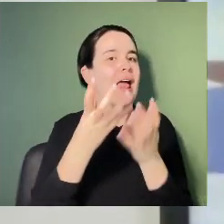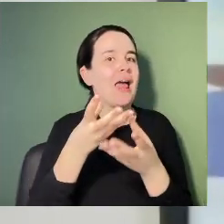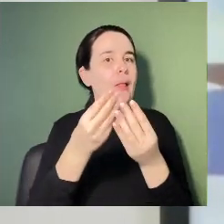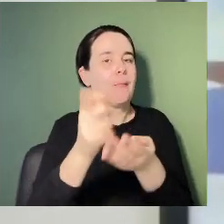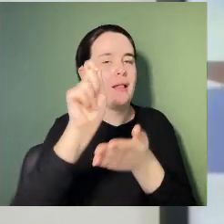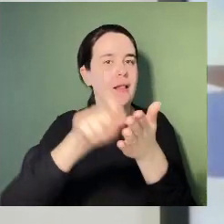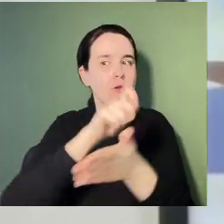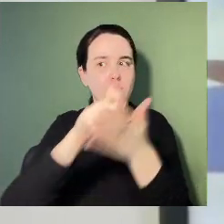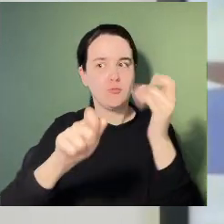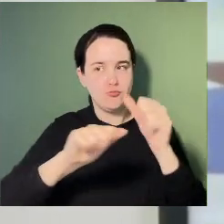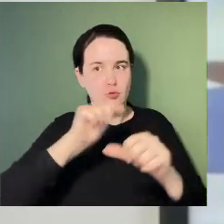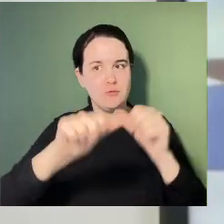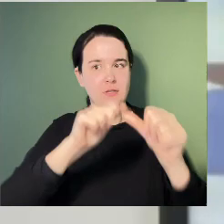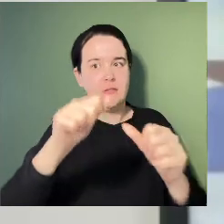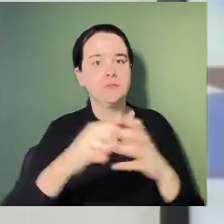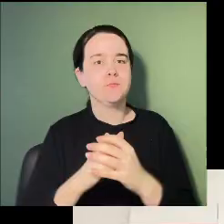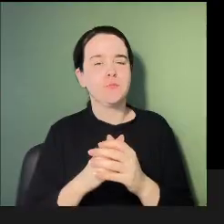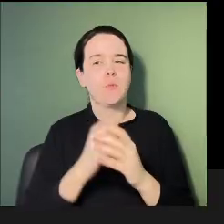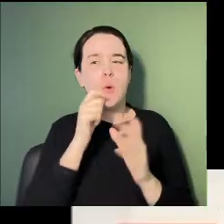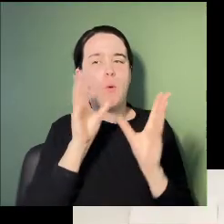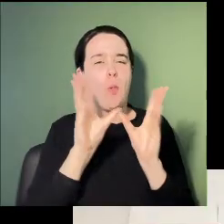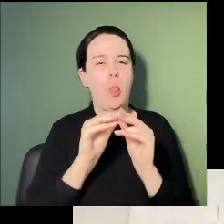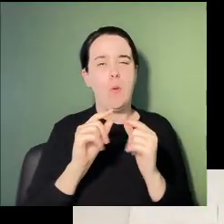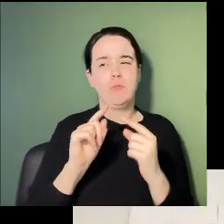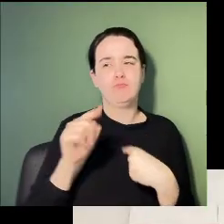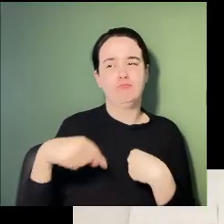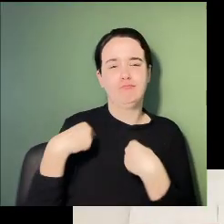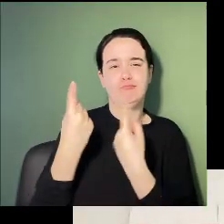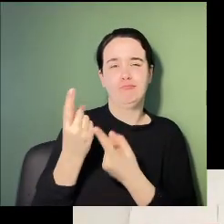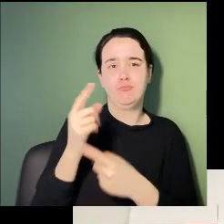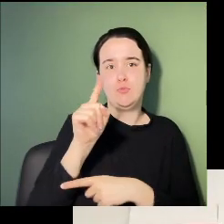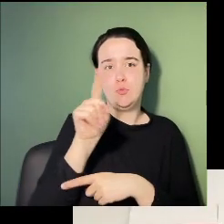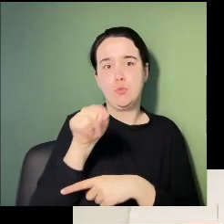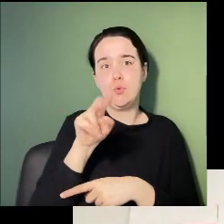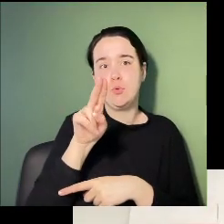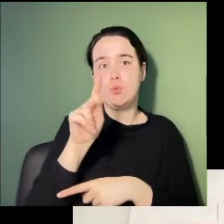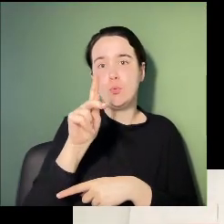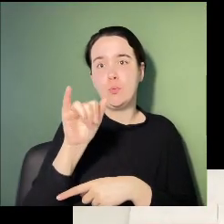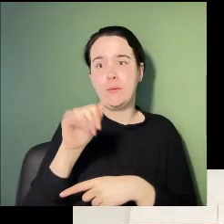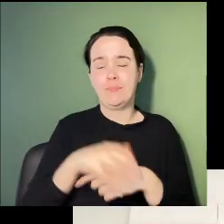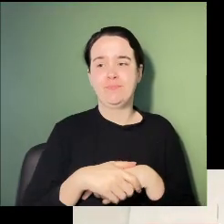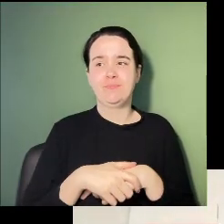will close there, Zuki, and yeah, looking forward to the rest of the discussion.